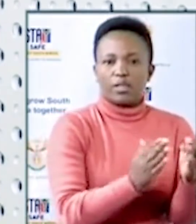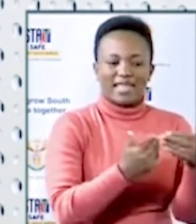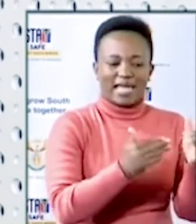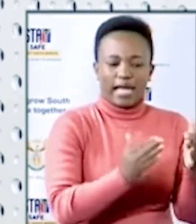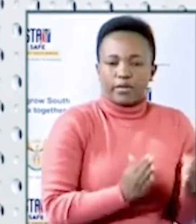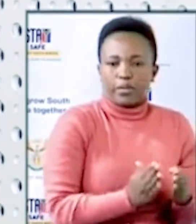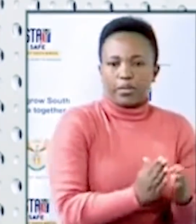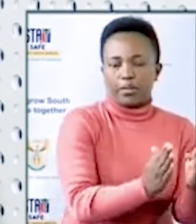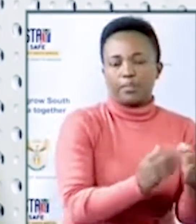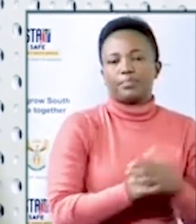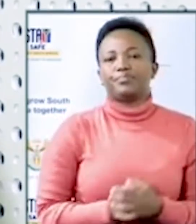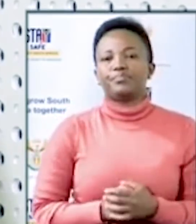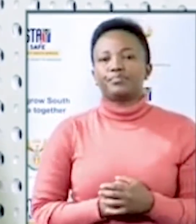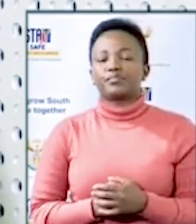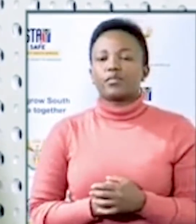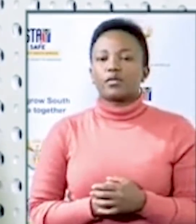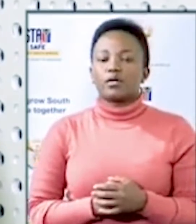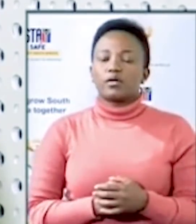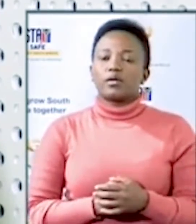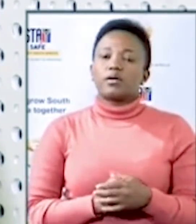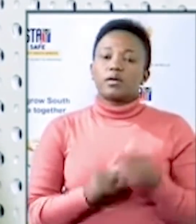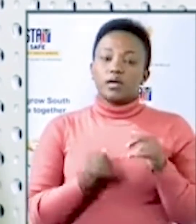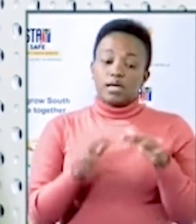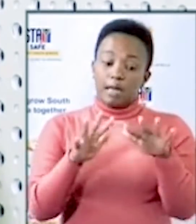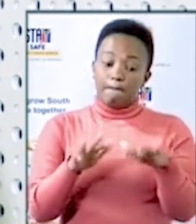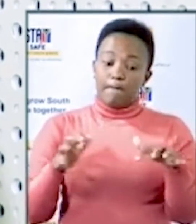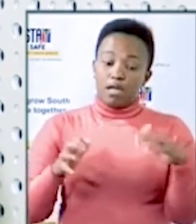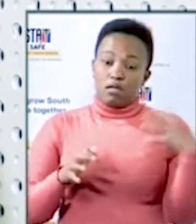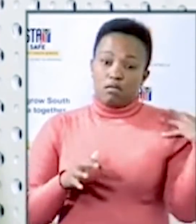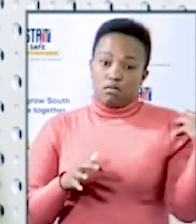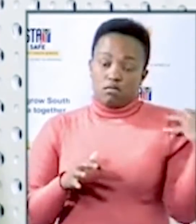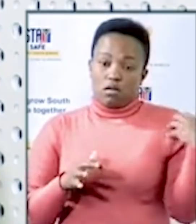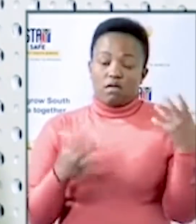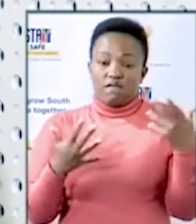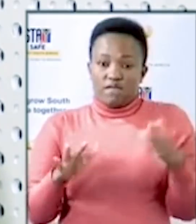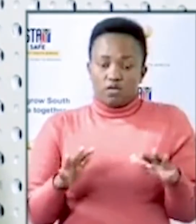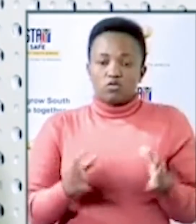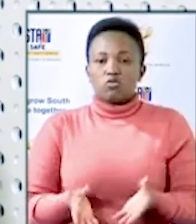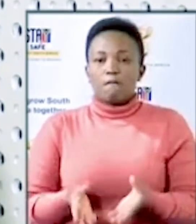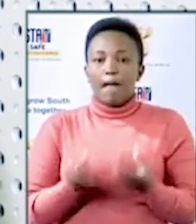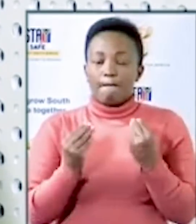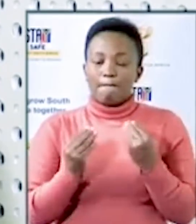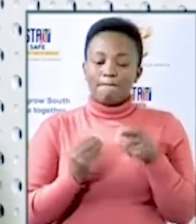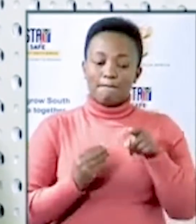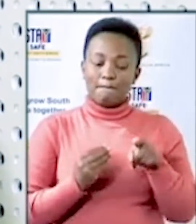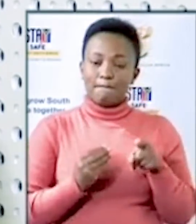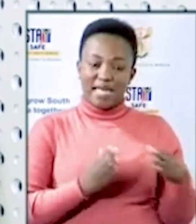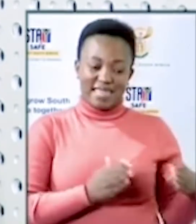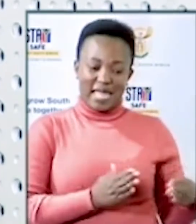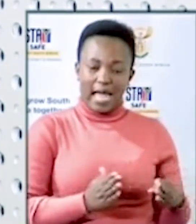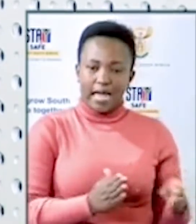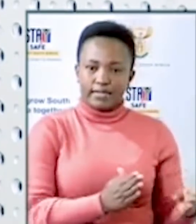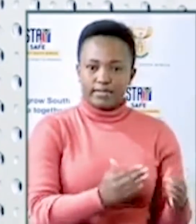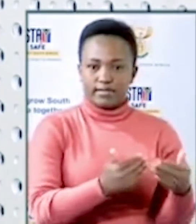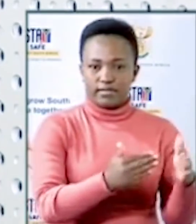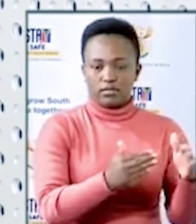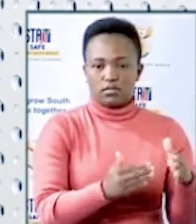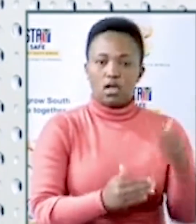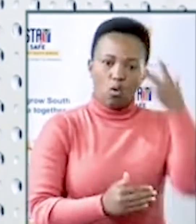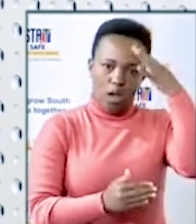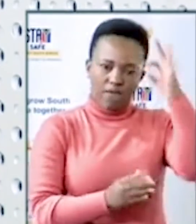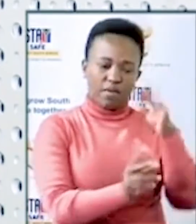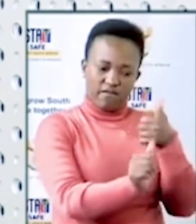The cabinet, under the leadership of President Ramaphosa, has found the narrow gate. Government shall go through